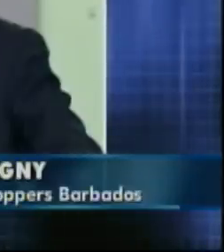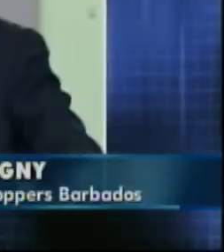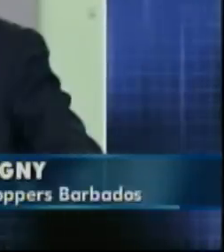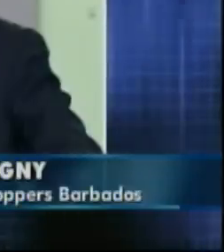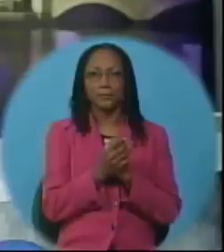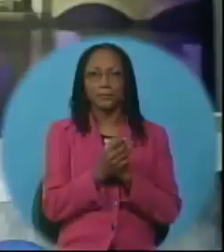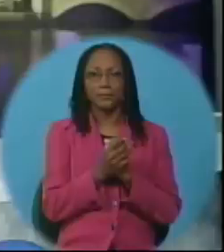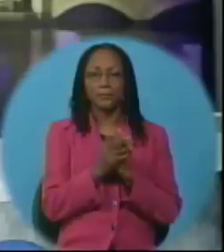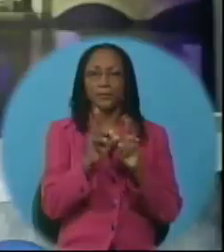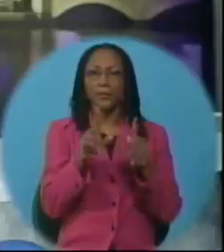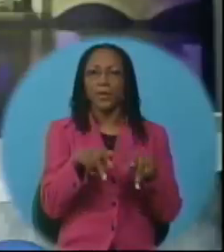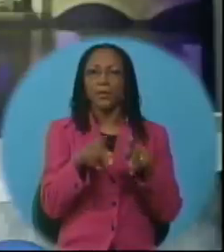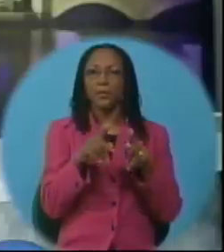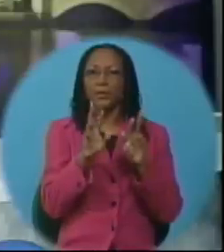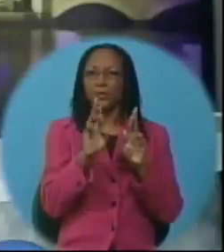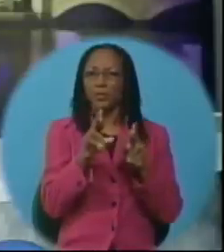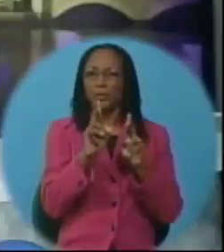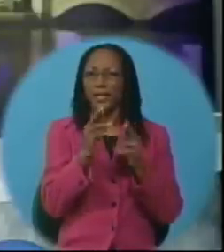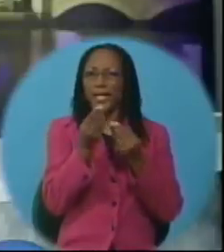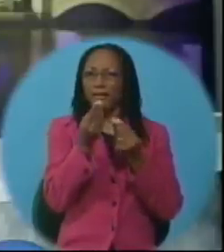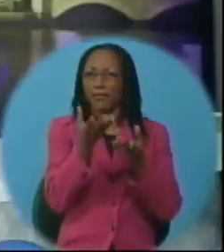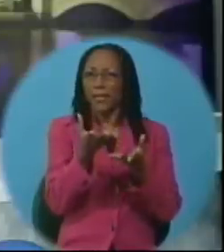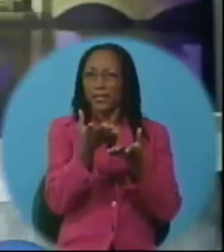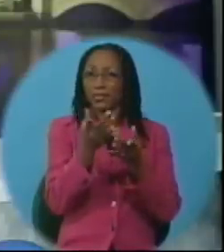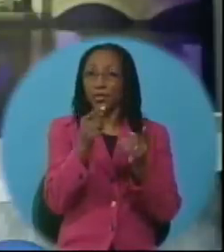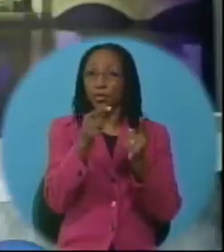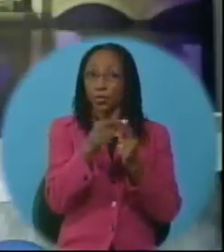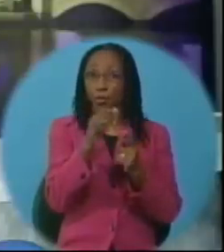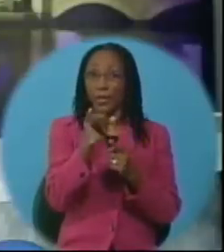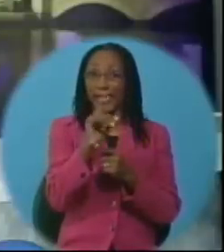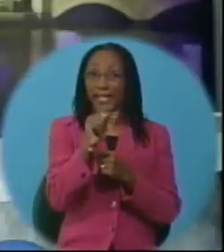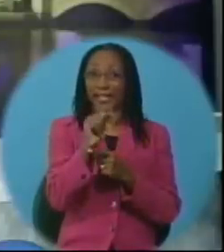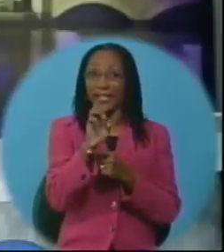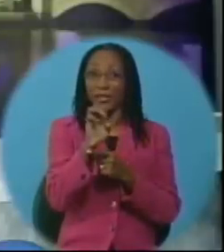have. People reporting information directly to